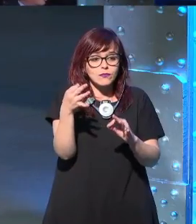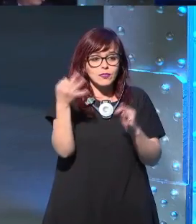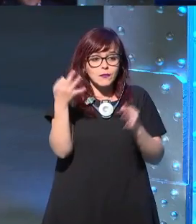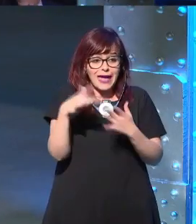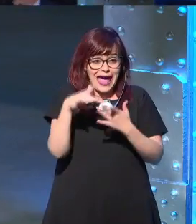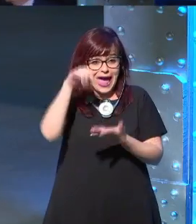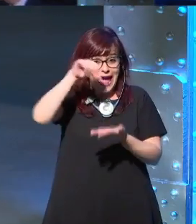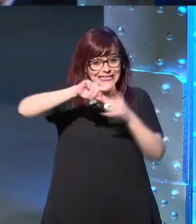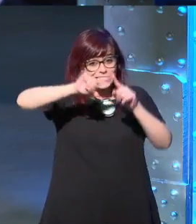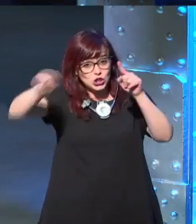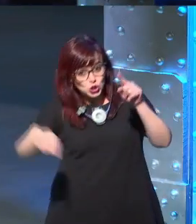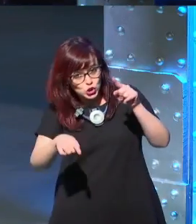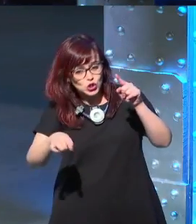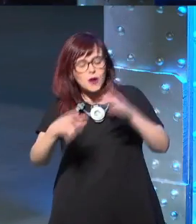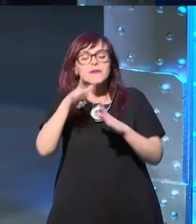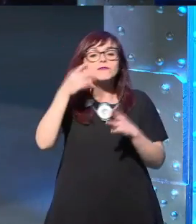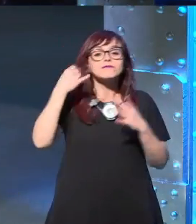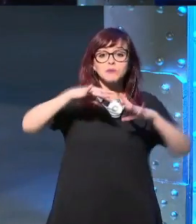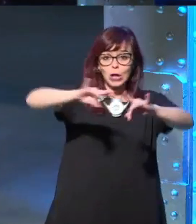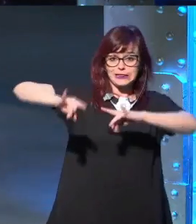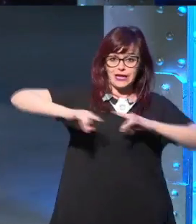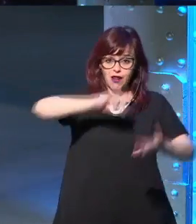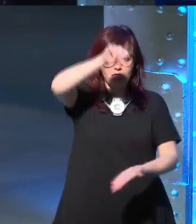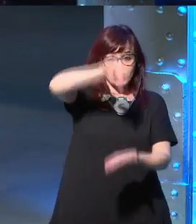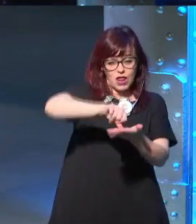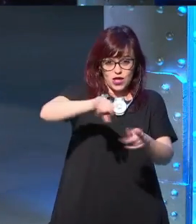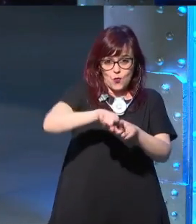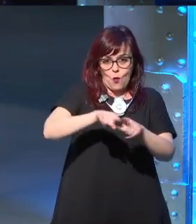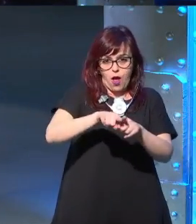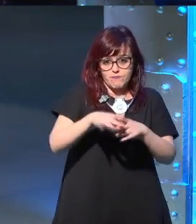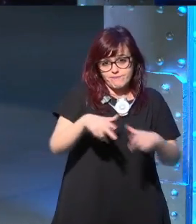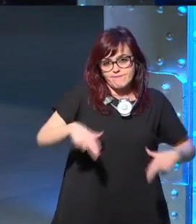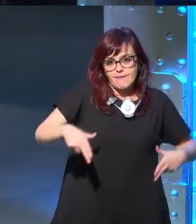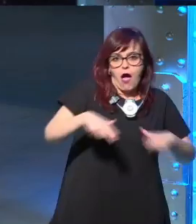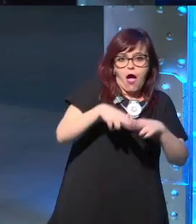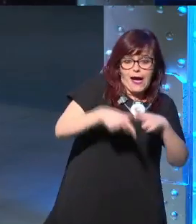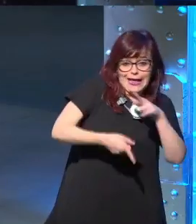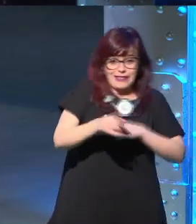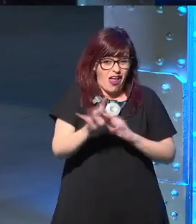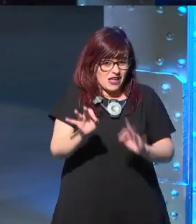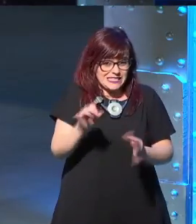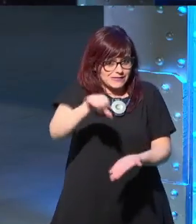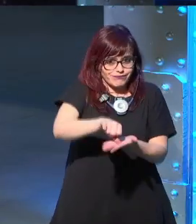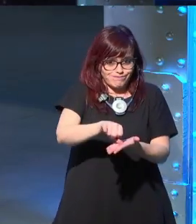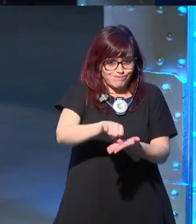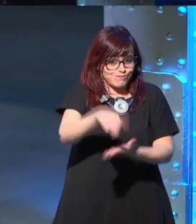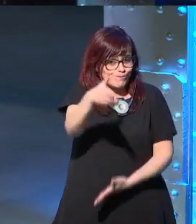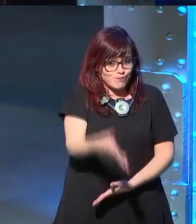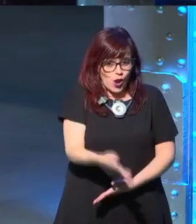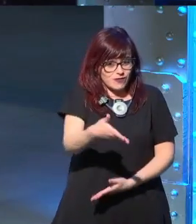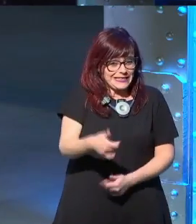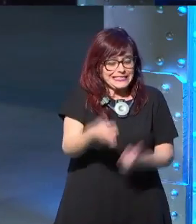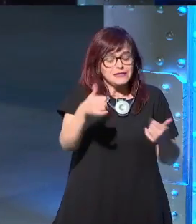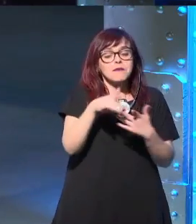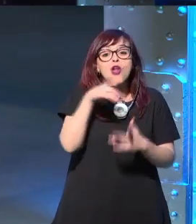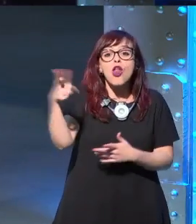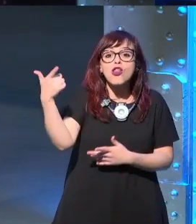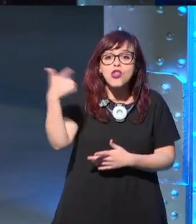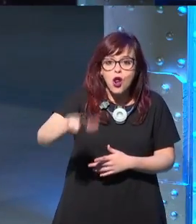the genitals. So Leonardo takes his protractor, compass needle, punches it right in the middle, and there's the navel,